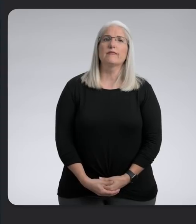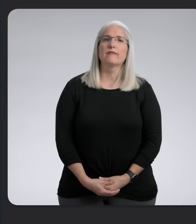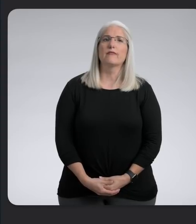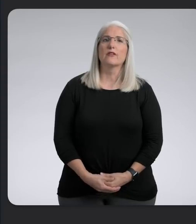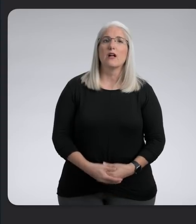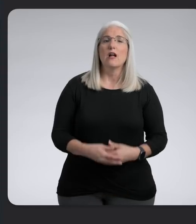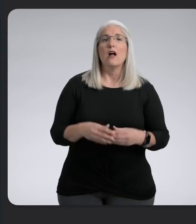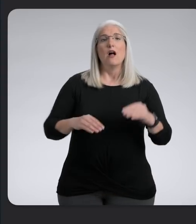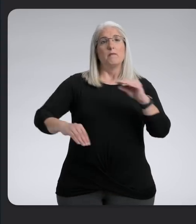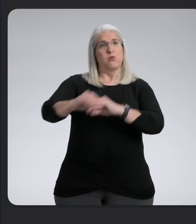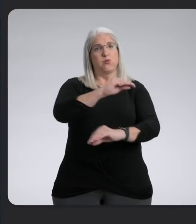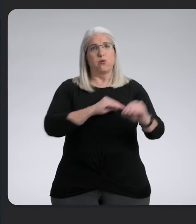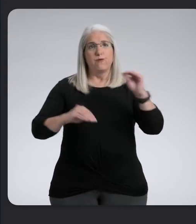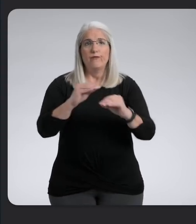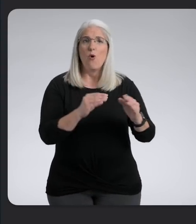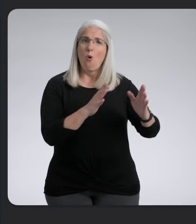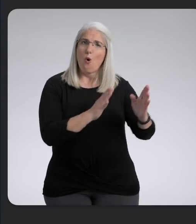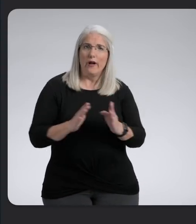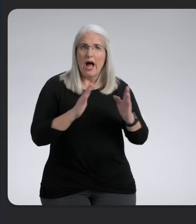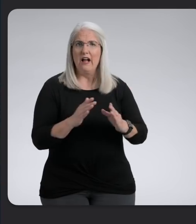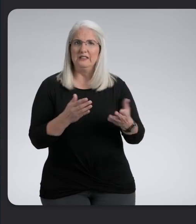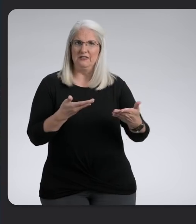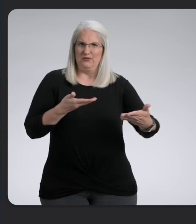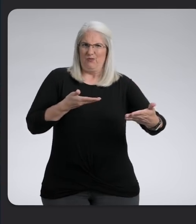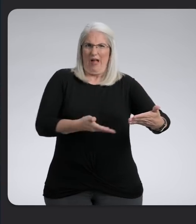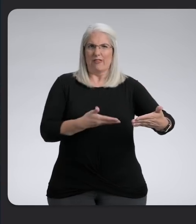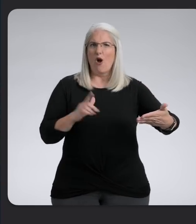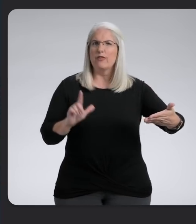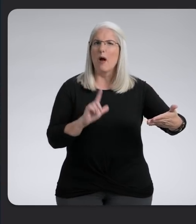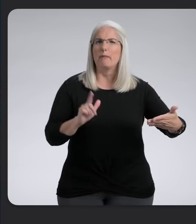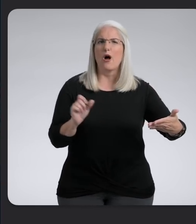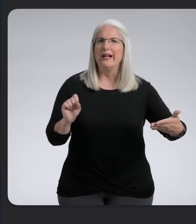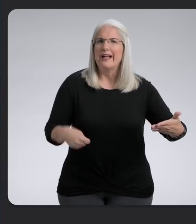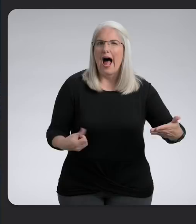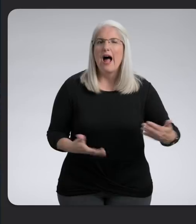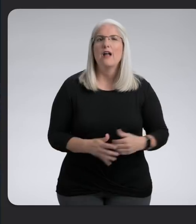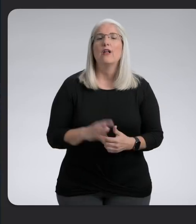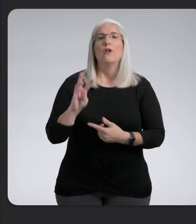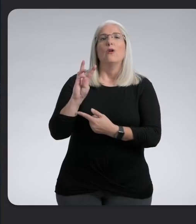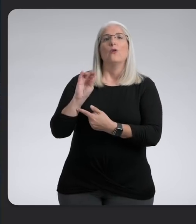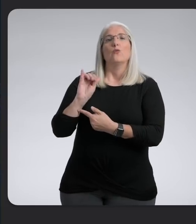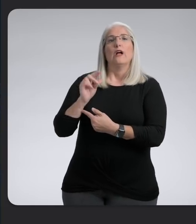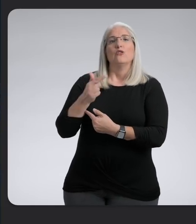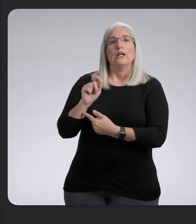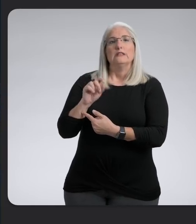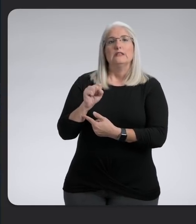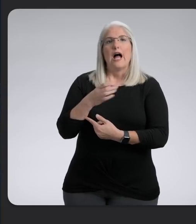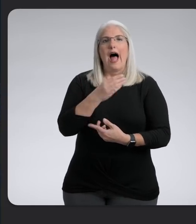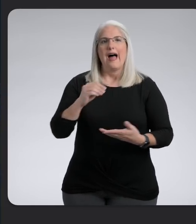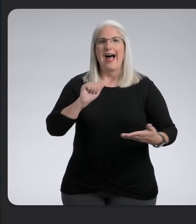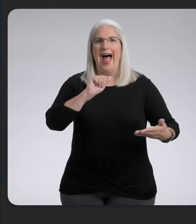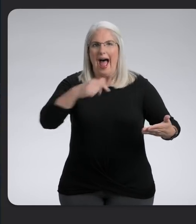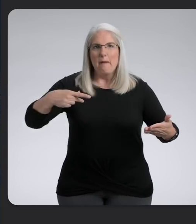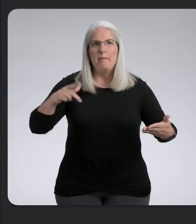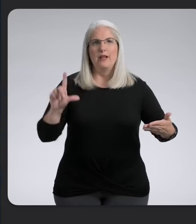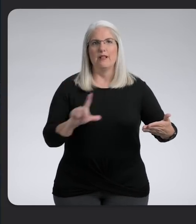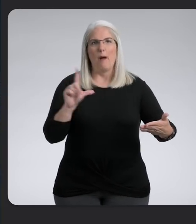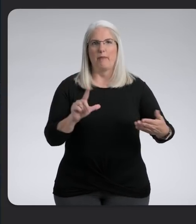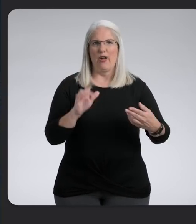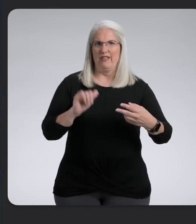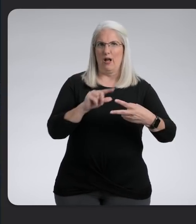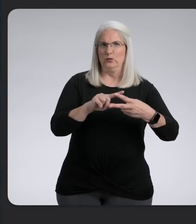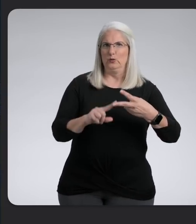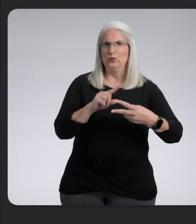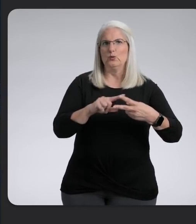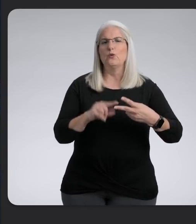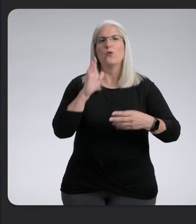them right from here. That's Widgets and App Library. We think this is going to change how you get information and